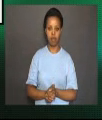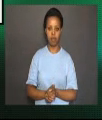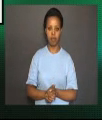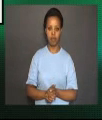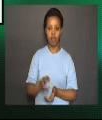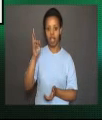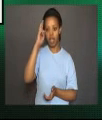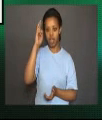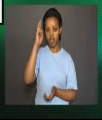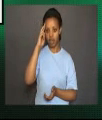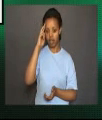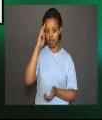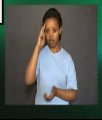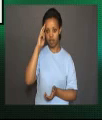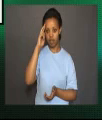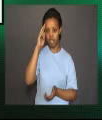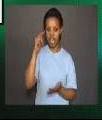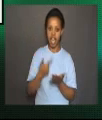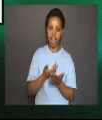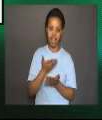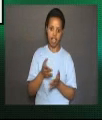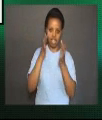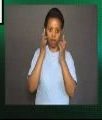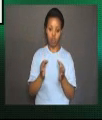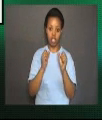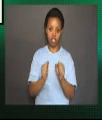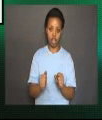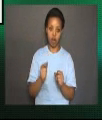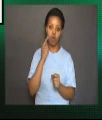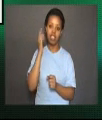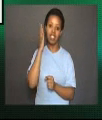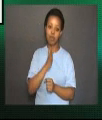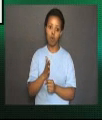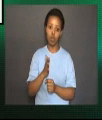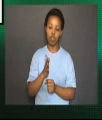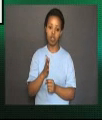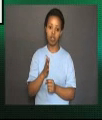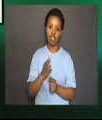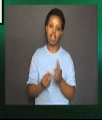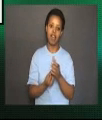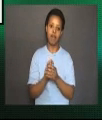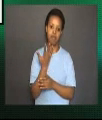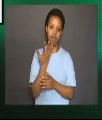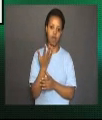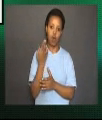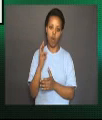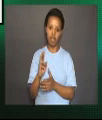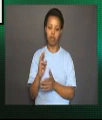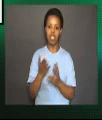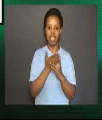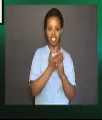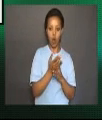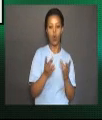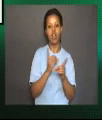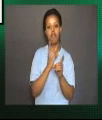Redi was able to conclude that flies cannot be produced from rotting